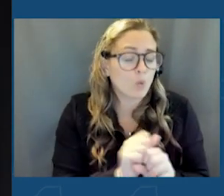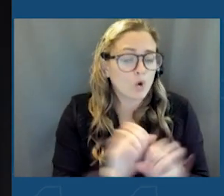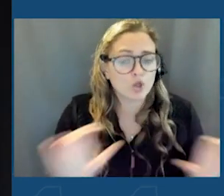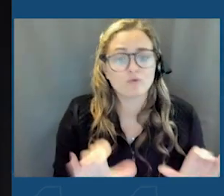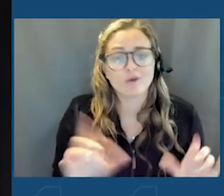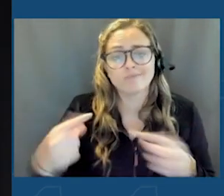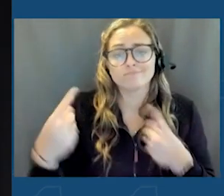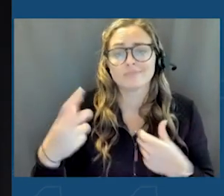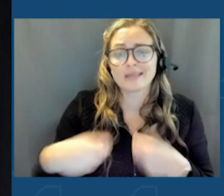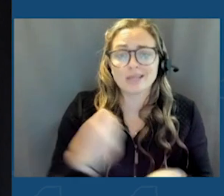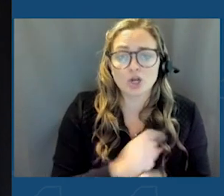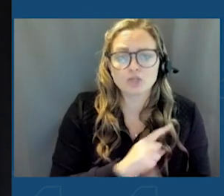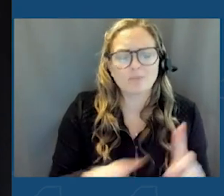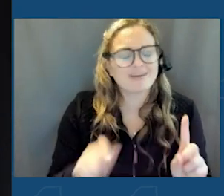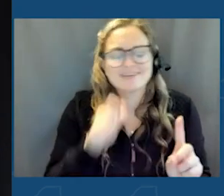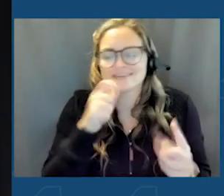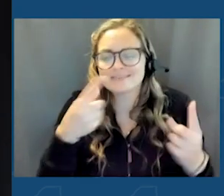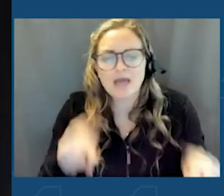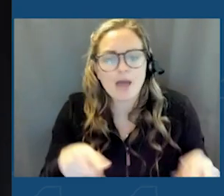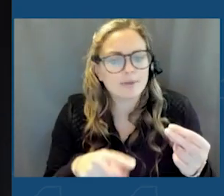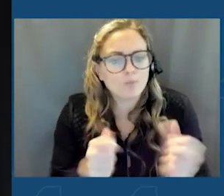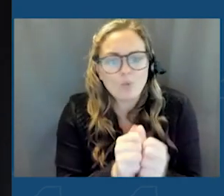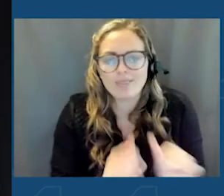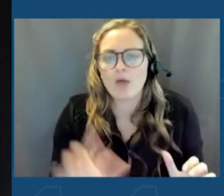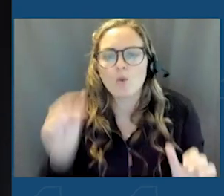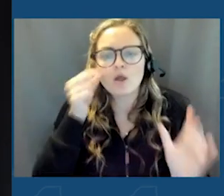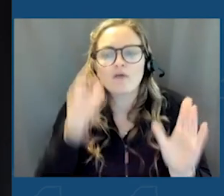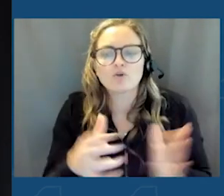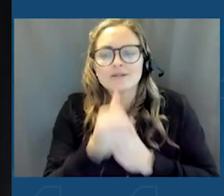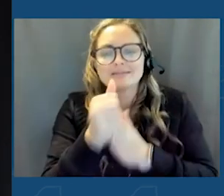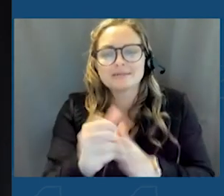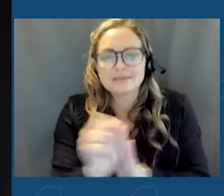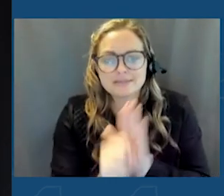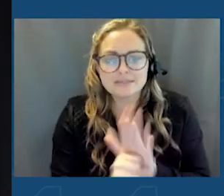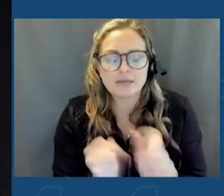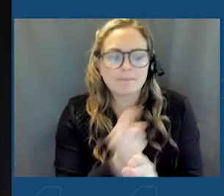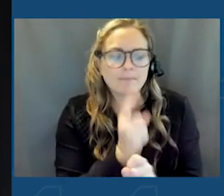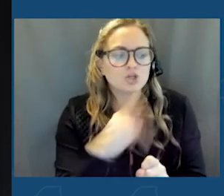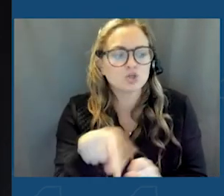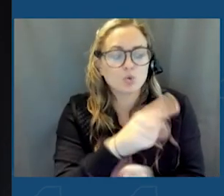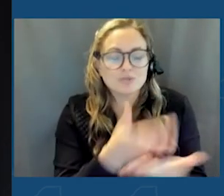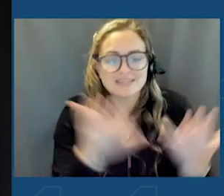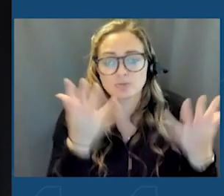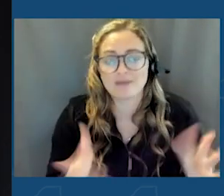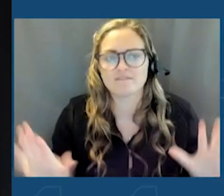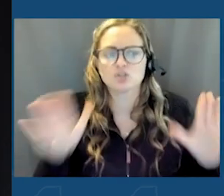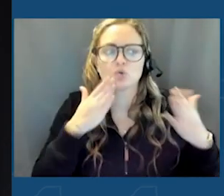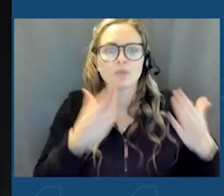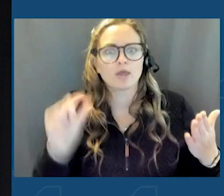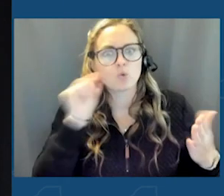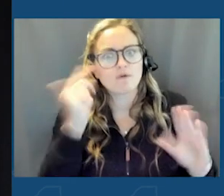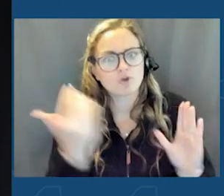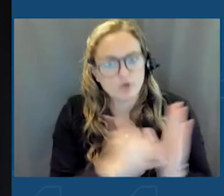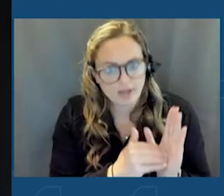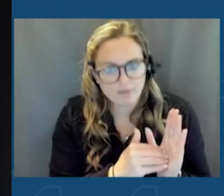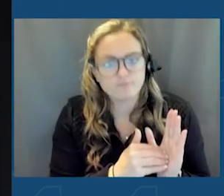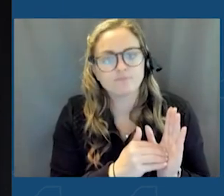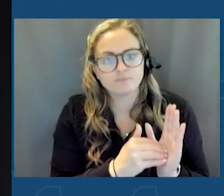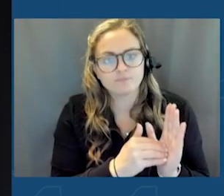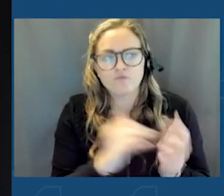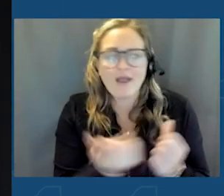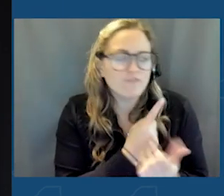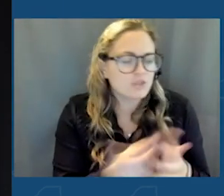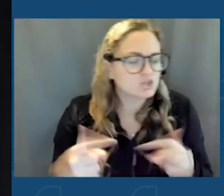years, but it does not happen without a governor who's leading the state and making sure that these things are getting done. So I want to thank the governor again for everything that she's done. Let's give her a